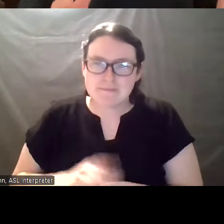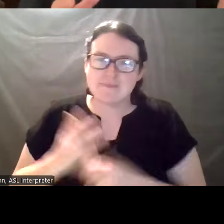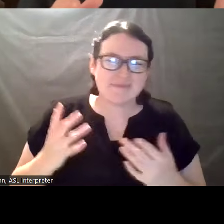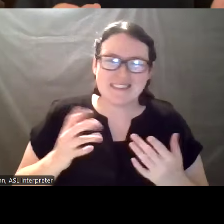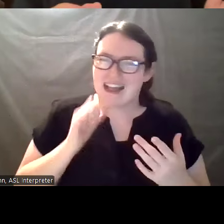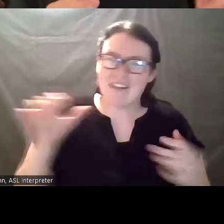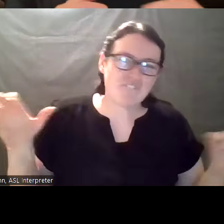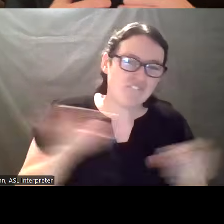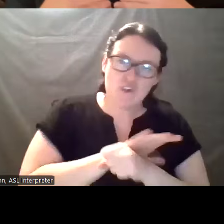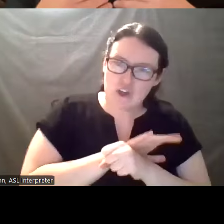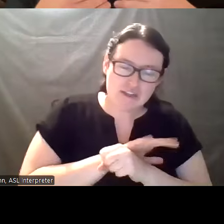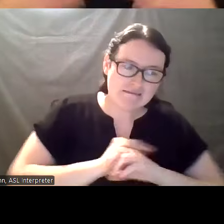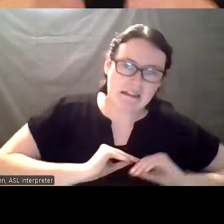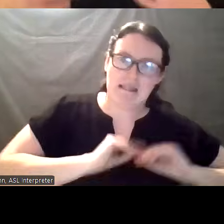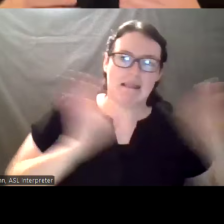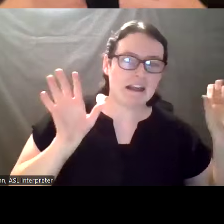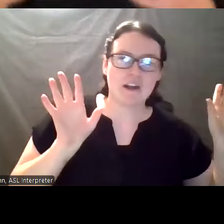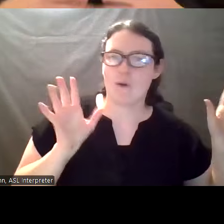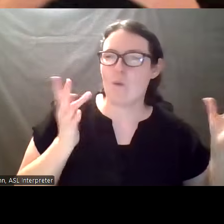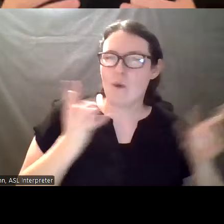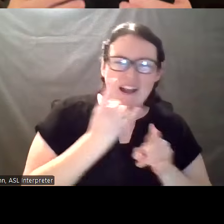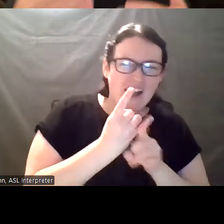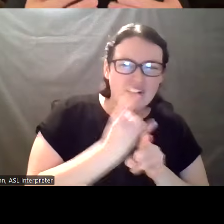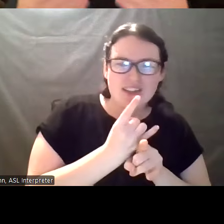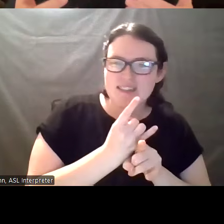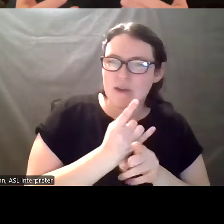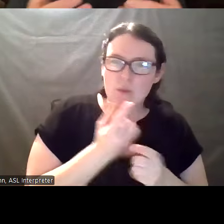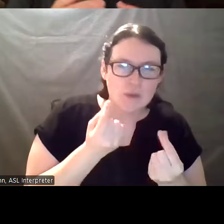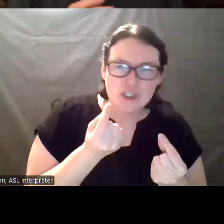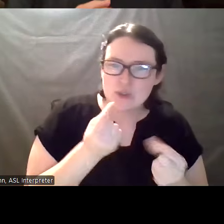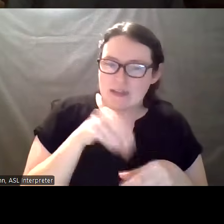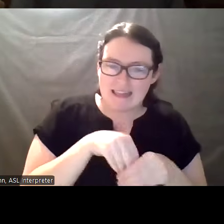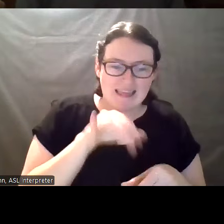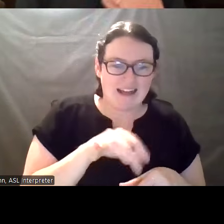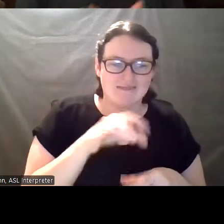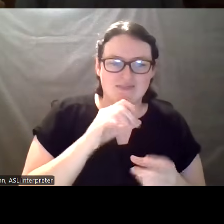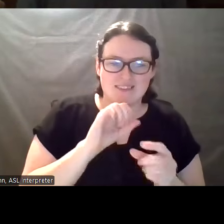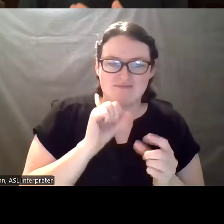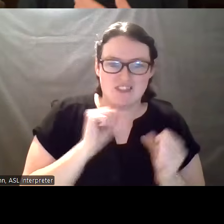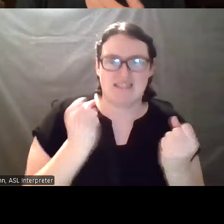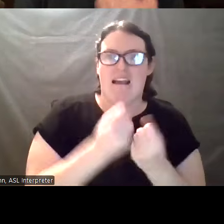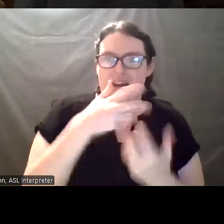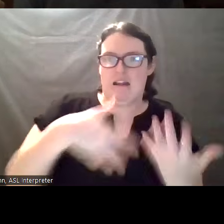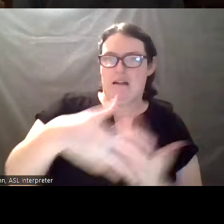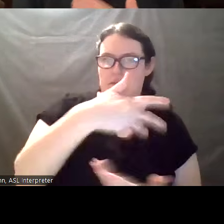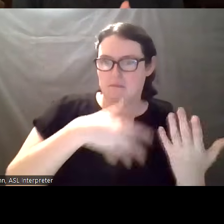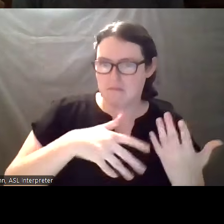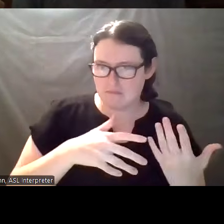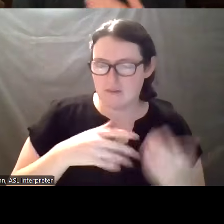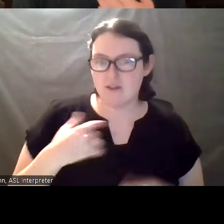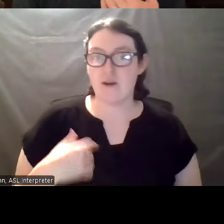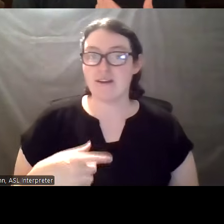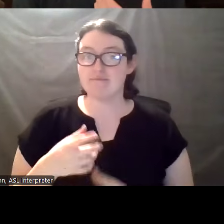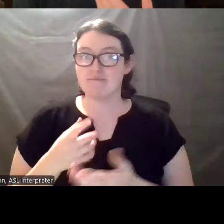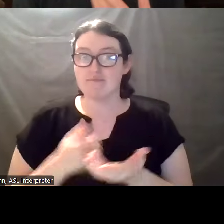full picture of what alcohol was doing in that particular society. So when I talk about Mesopotamia as the world's